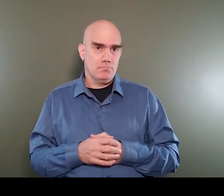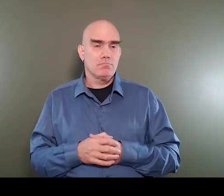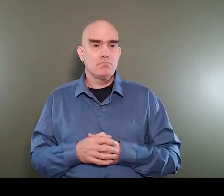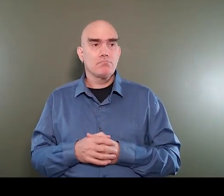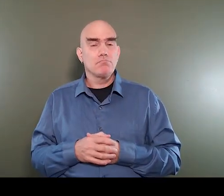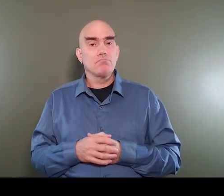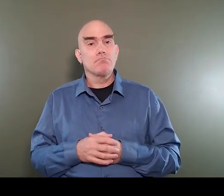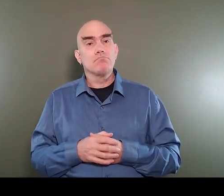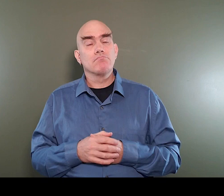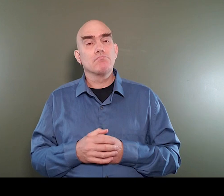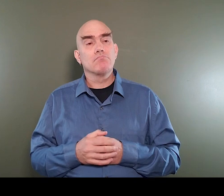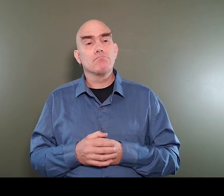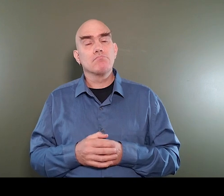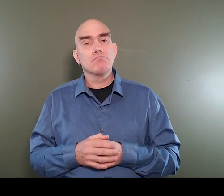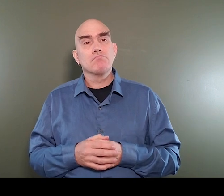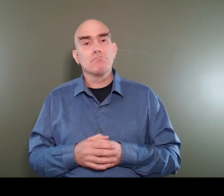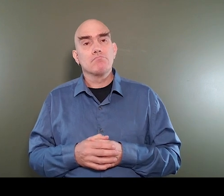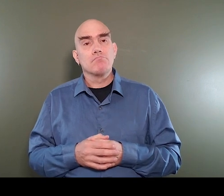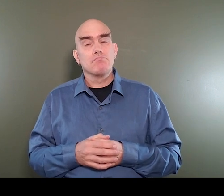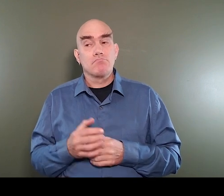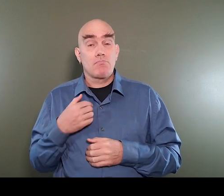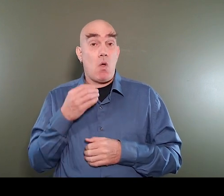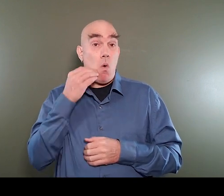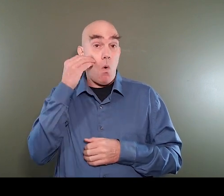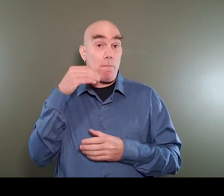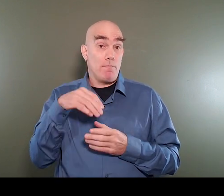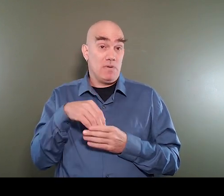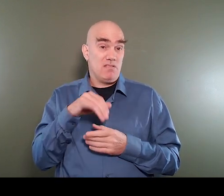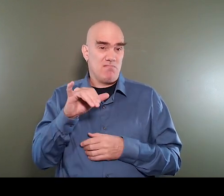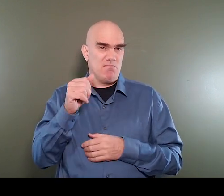December of 2019.